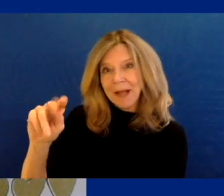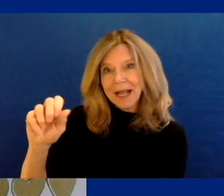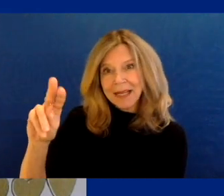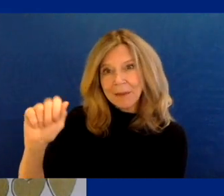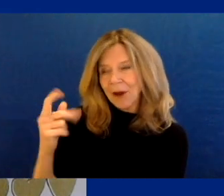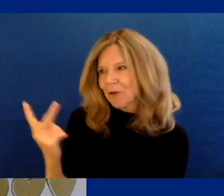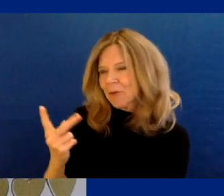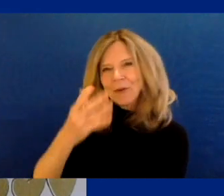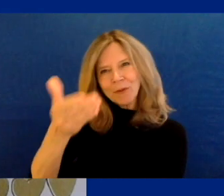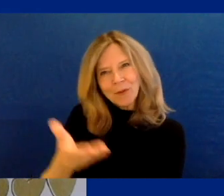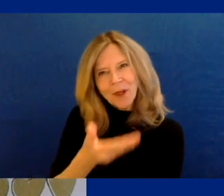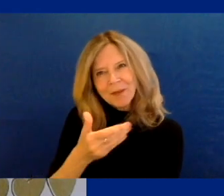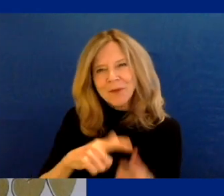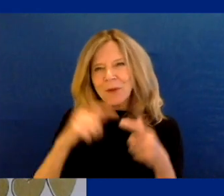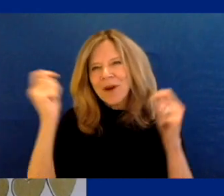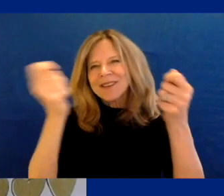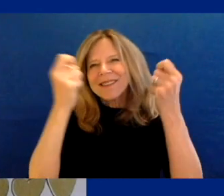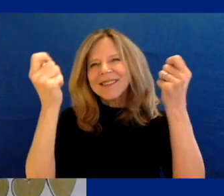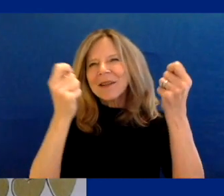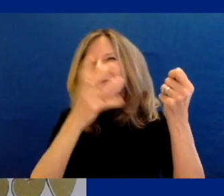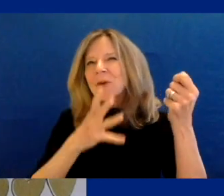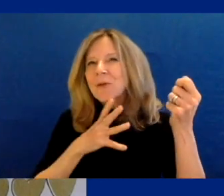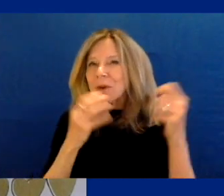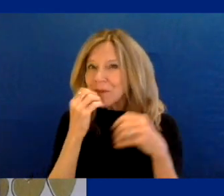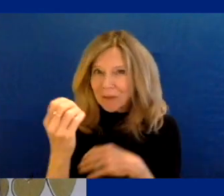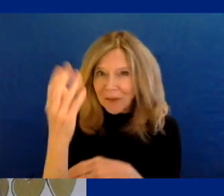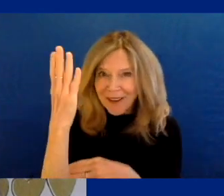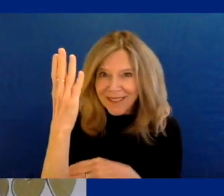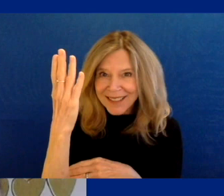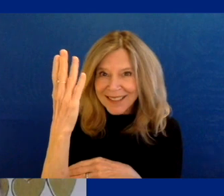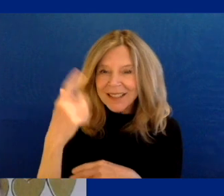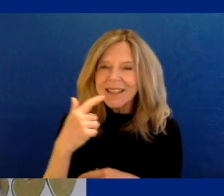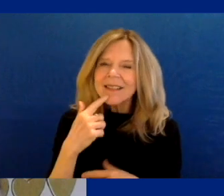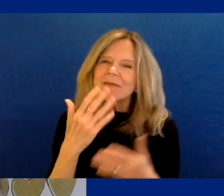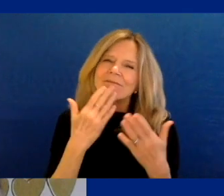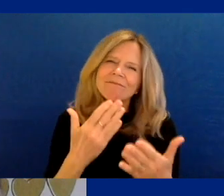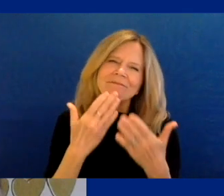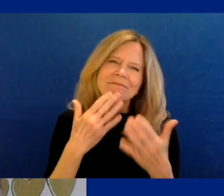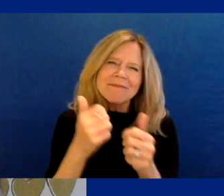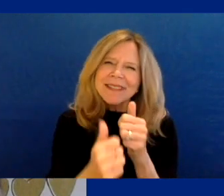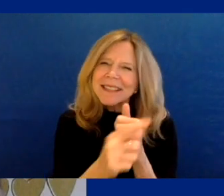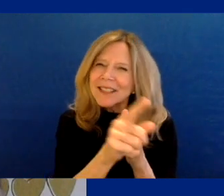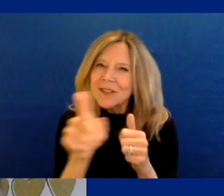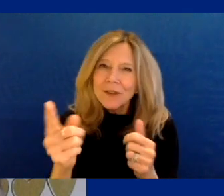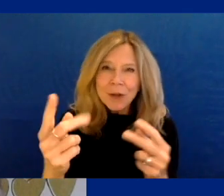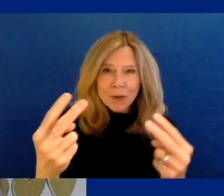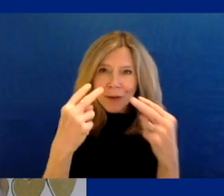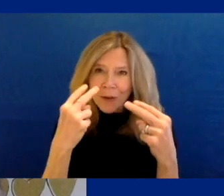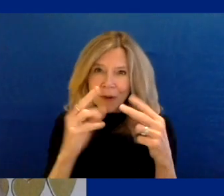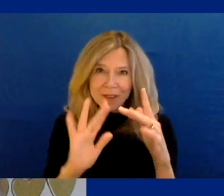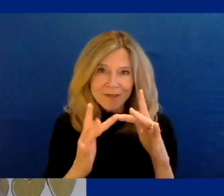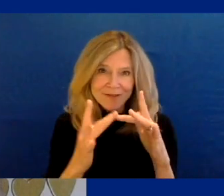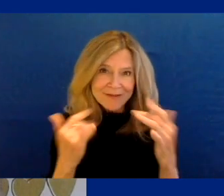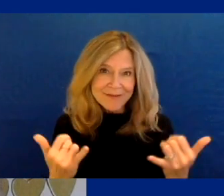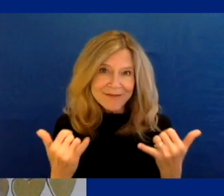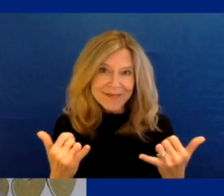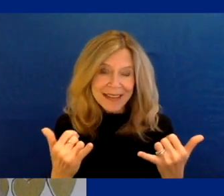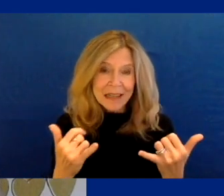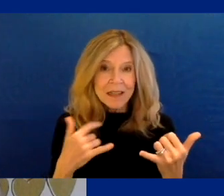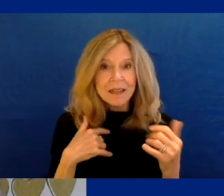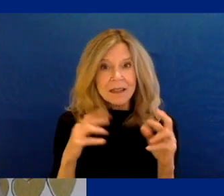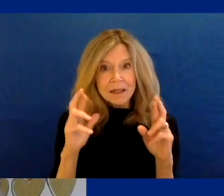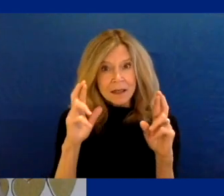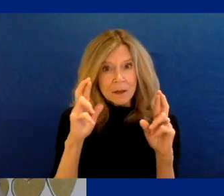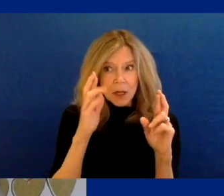York Women's Foundation Celebrating Women Breakfast. We are so grateful to have each and every one of you joining us virtually today.